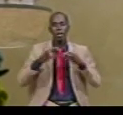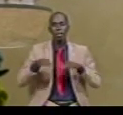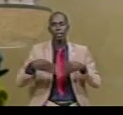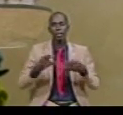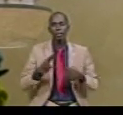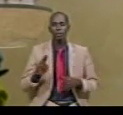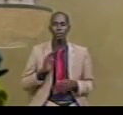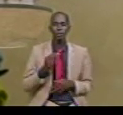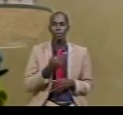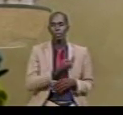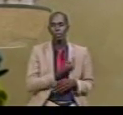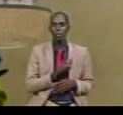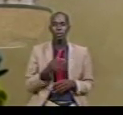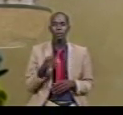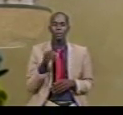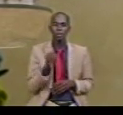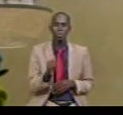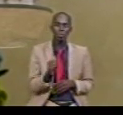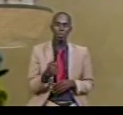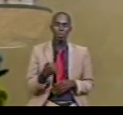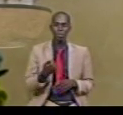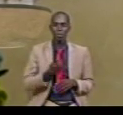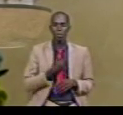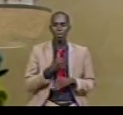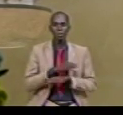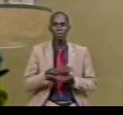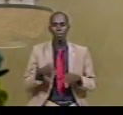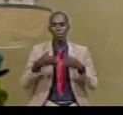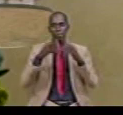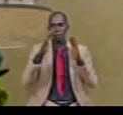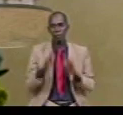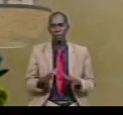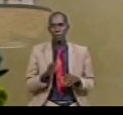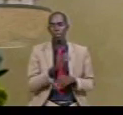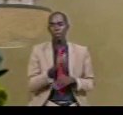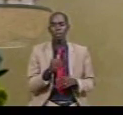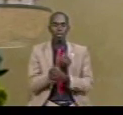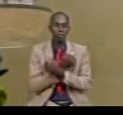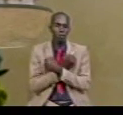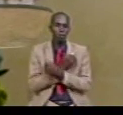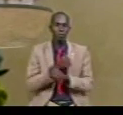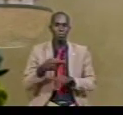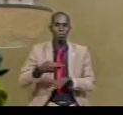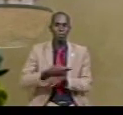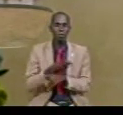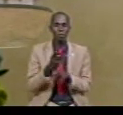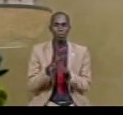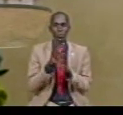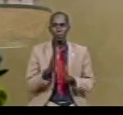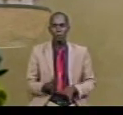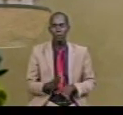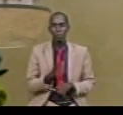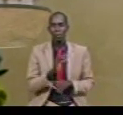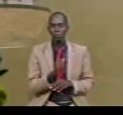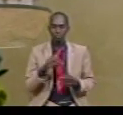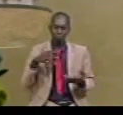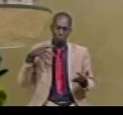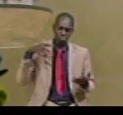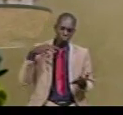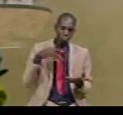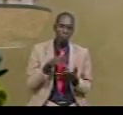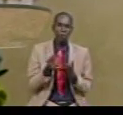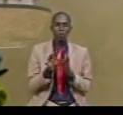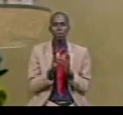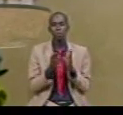a selfless leader, a loving shepherd, a studious Bible